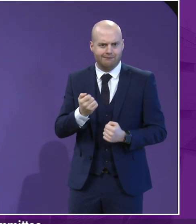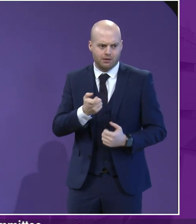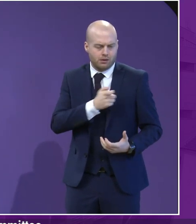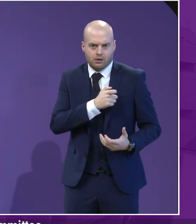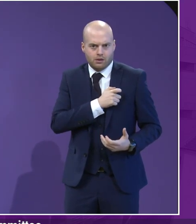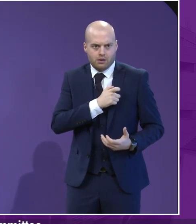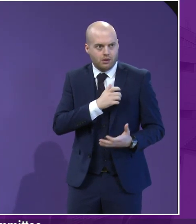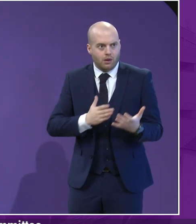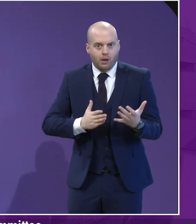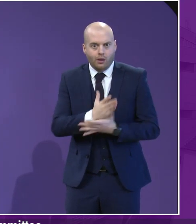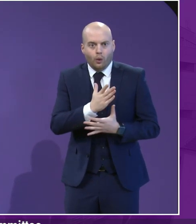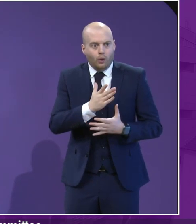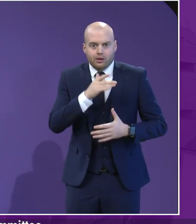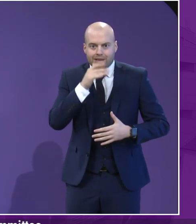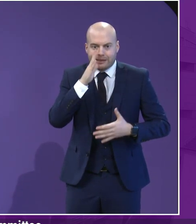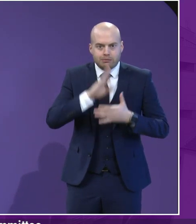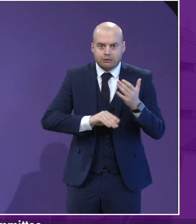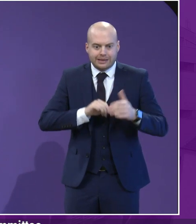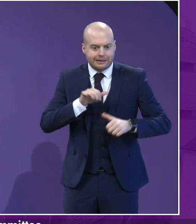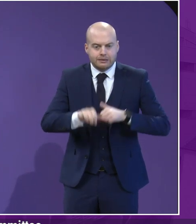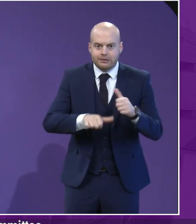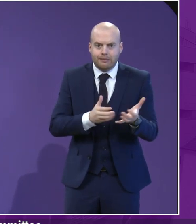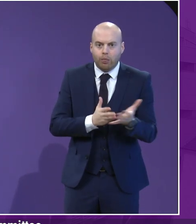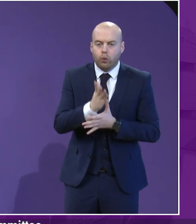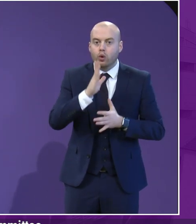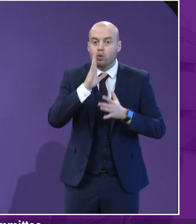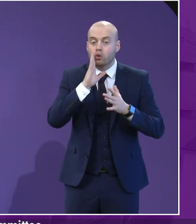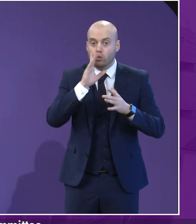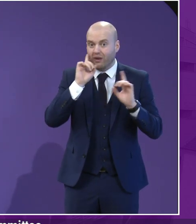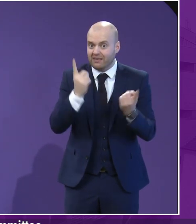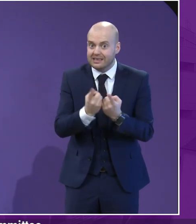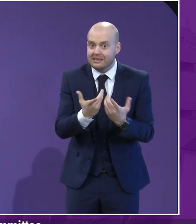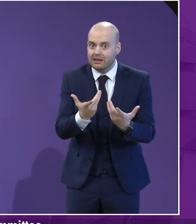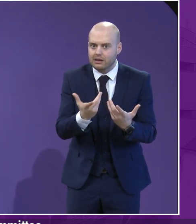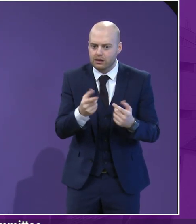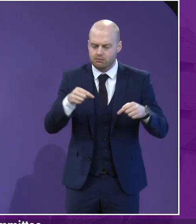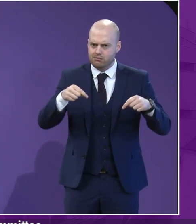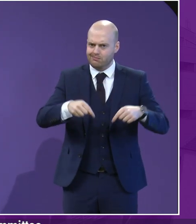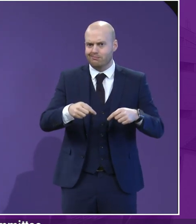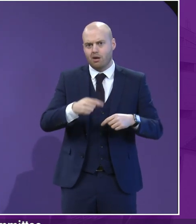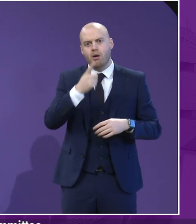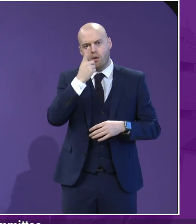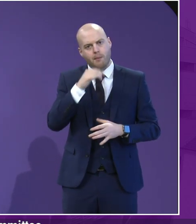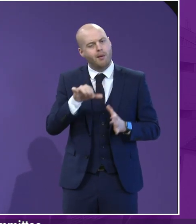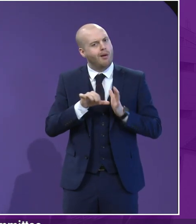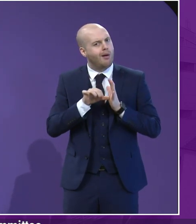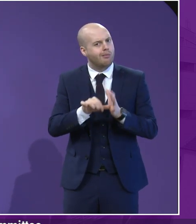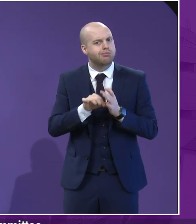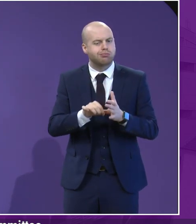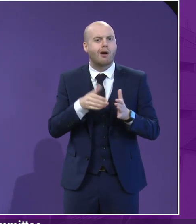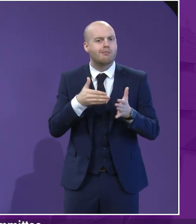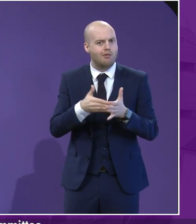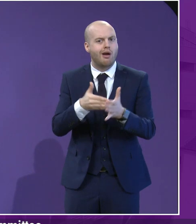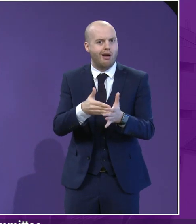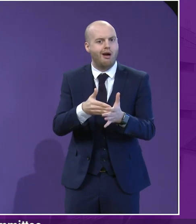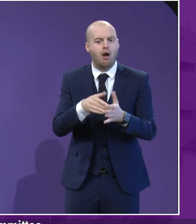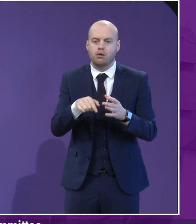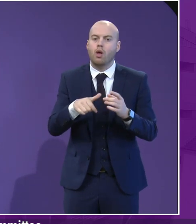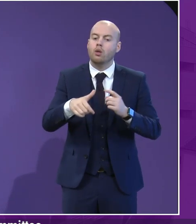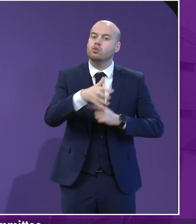and we really need to be ensuring that it's not up to individual students on a council or a union to be including those students. Thank you,